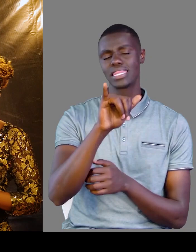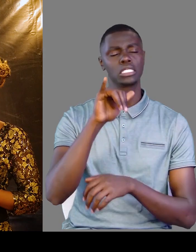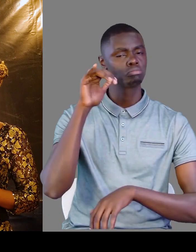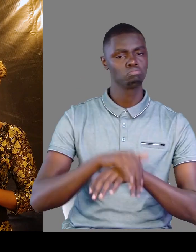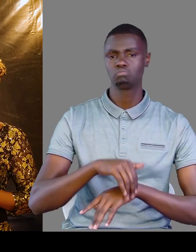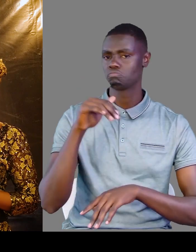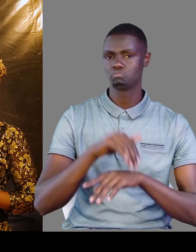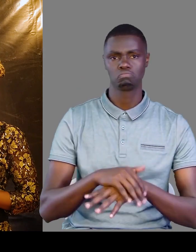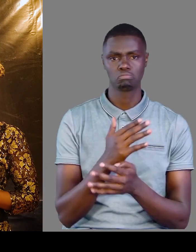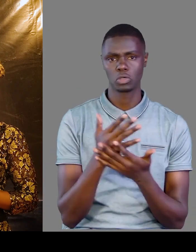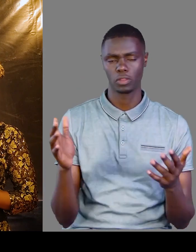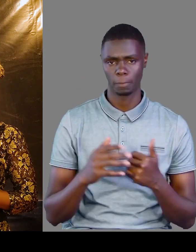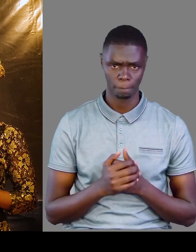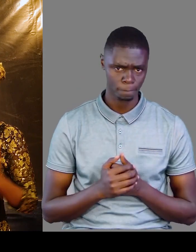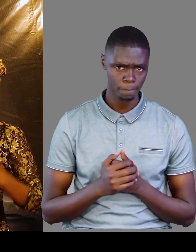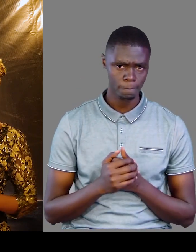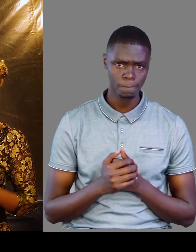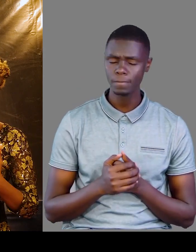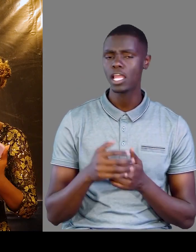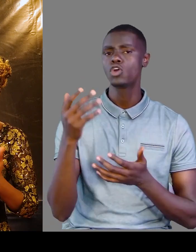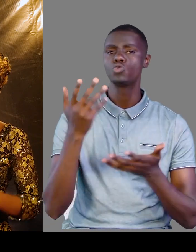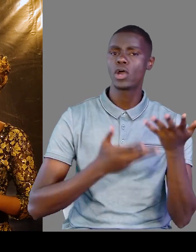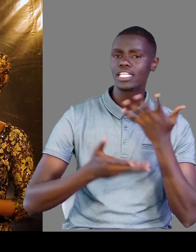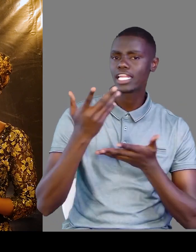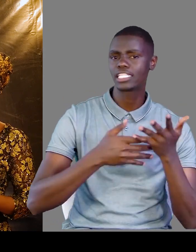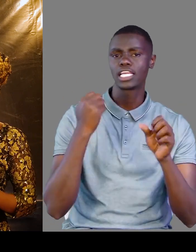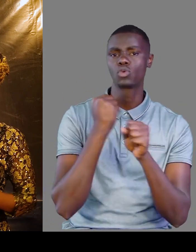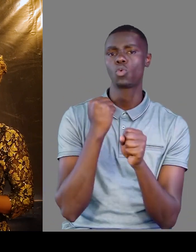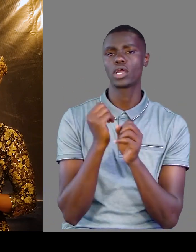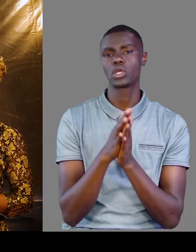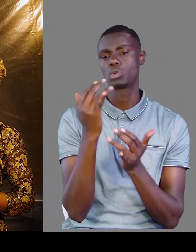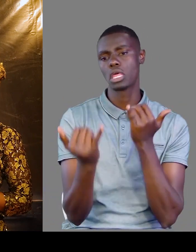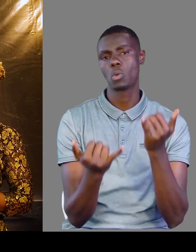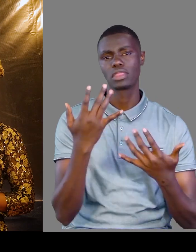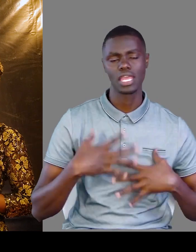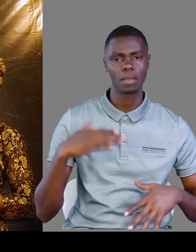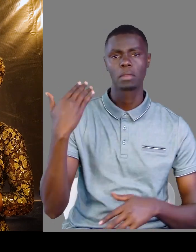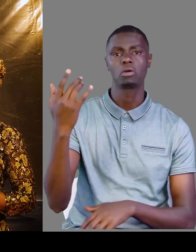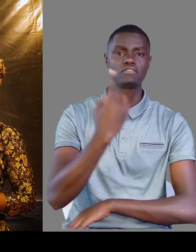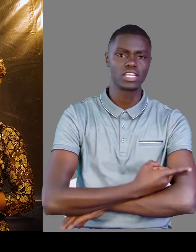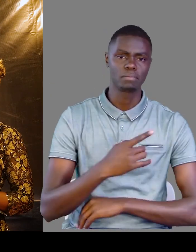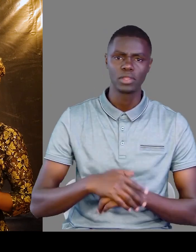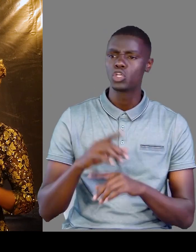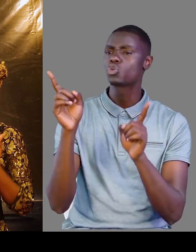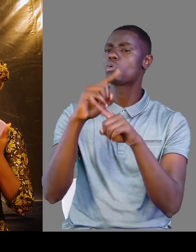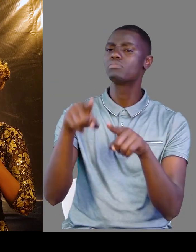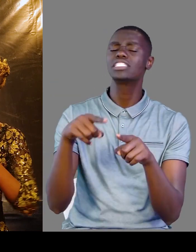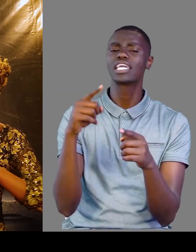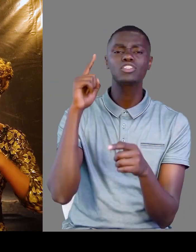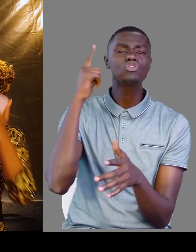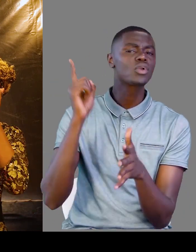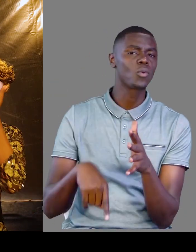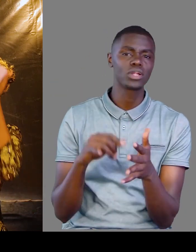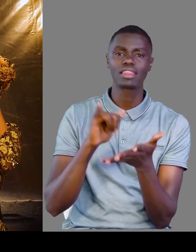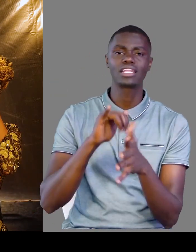insight. And definitely, you're interacting and working with young people each and every day. What mistake do you think they're making out there that is affecting